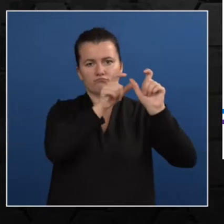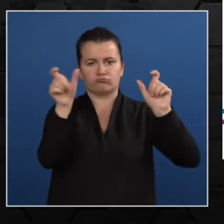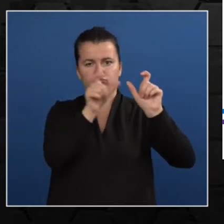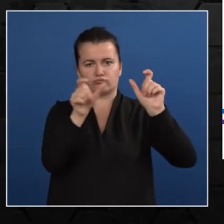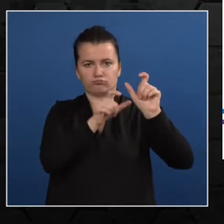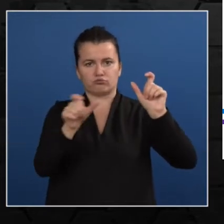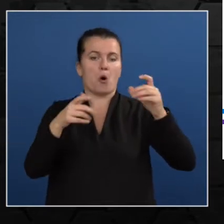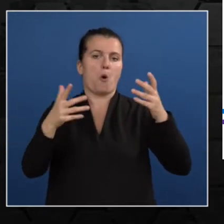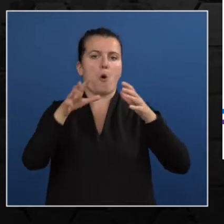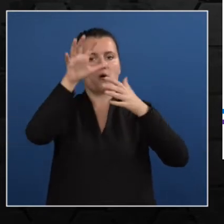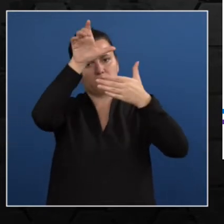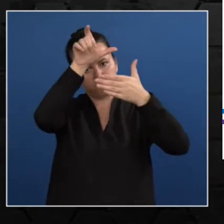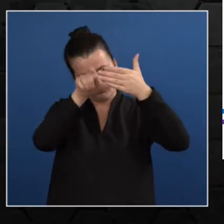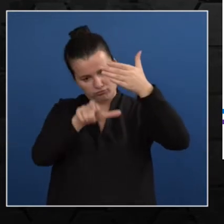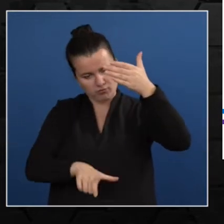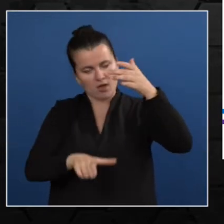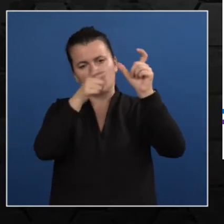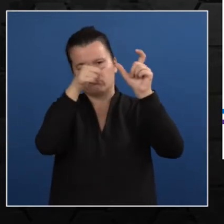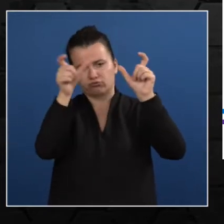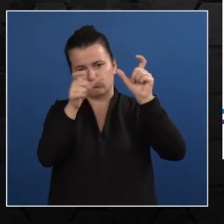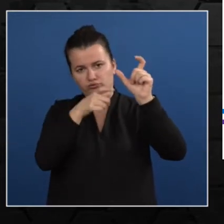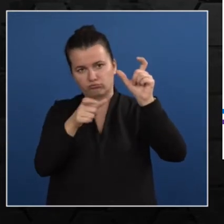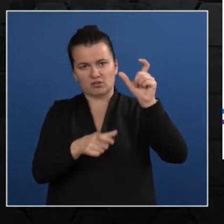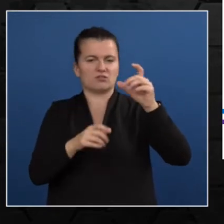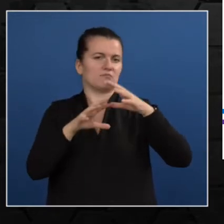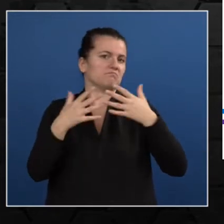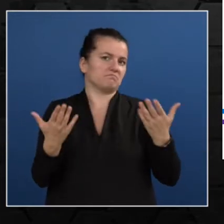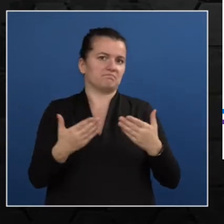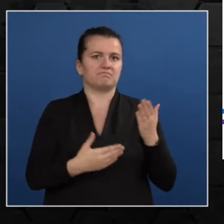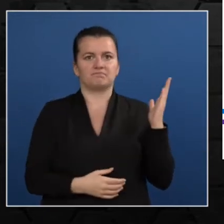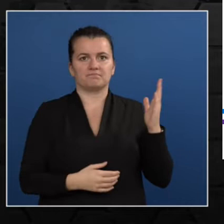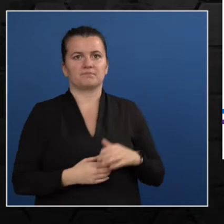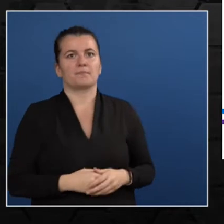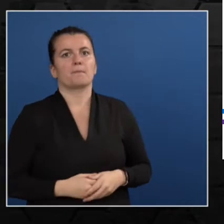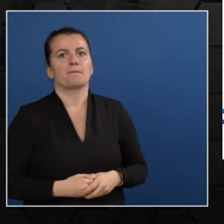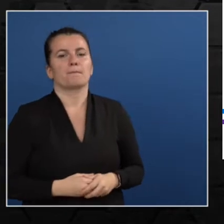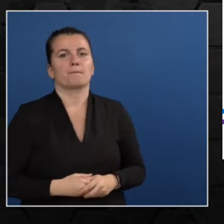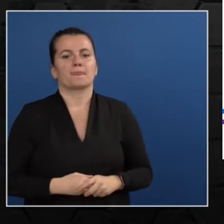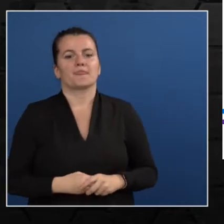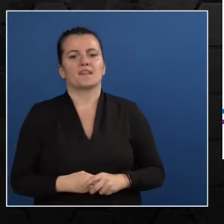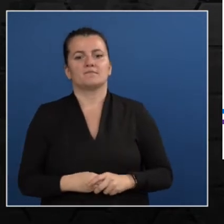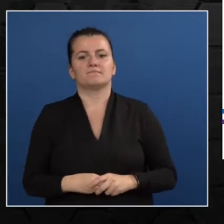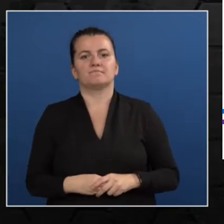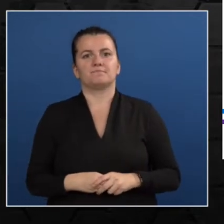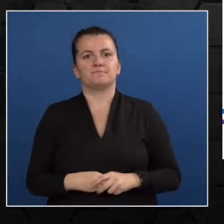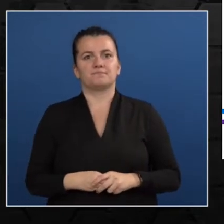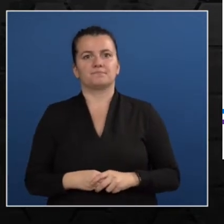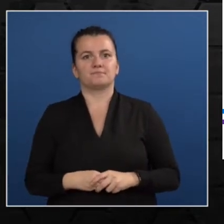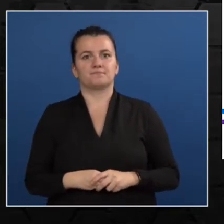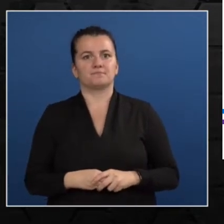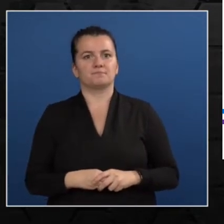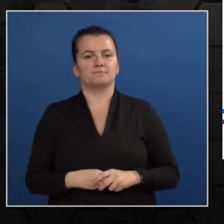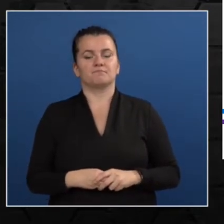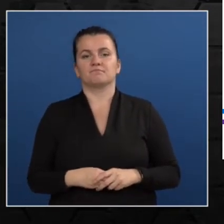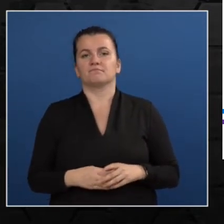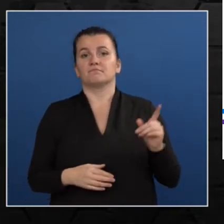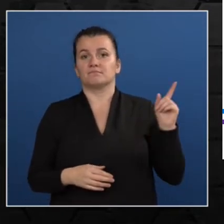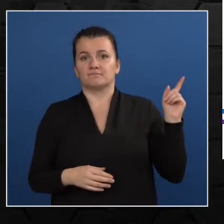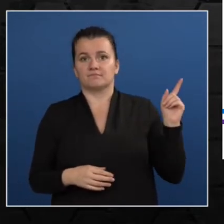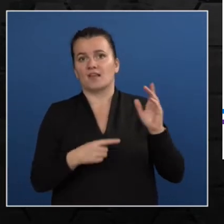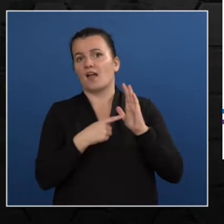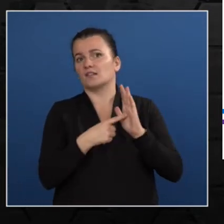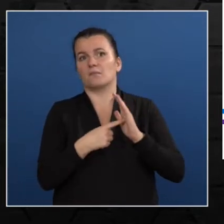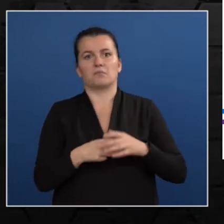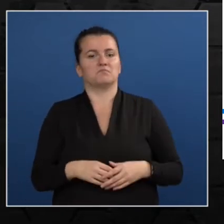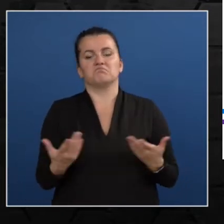And then we have another example called named entity recognition. Let's say you're writing an